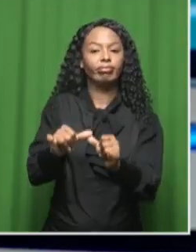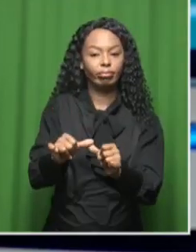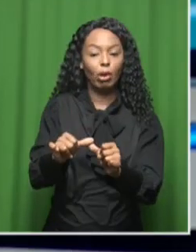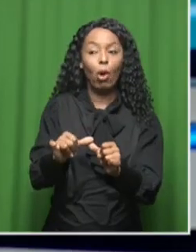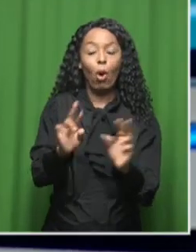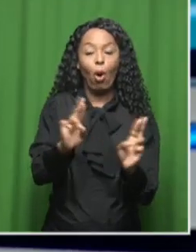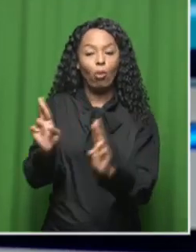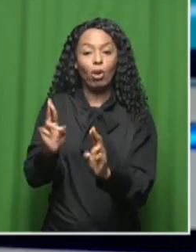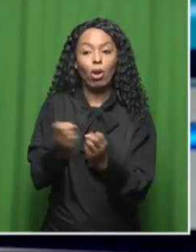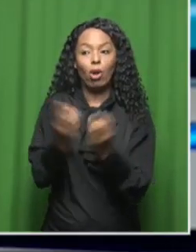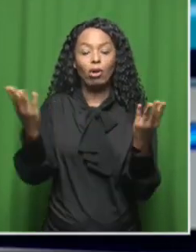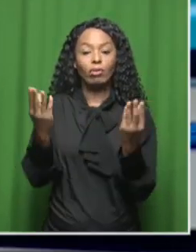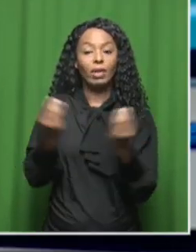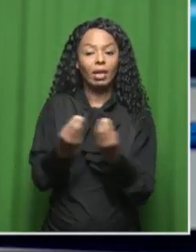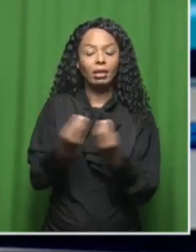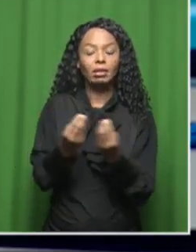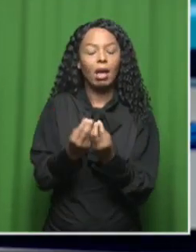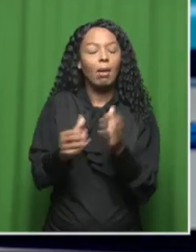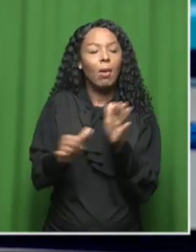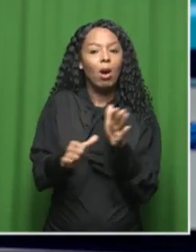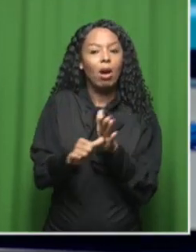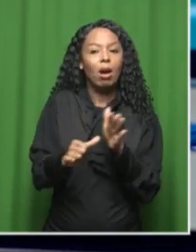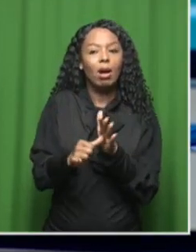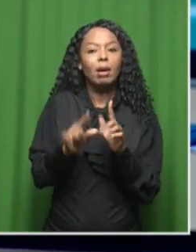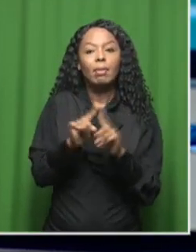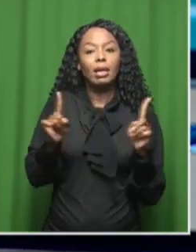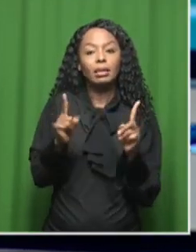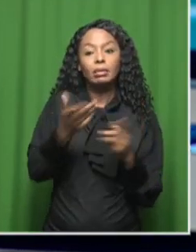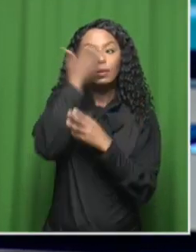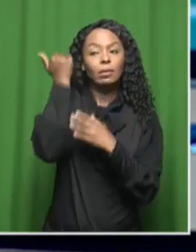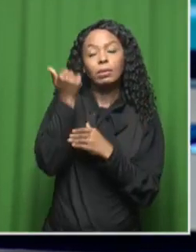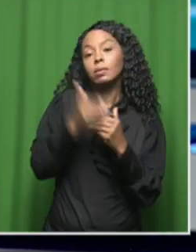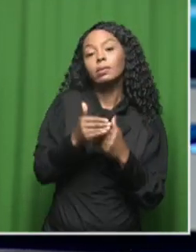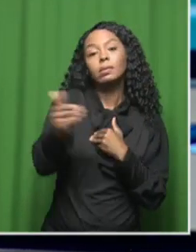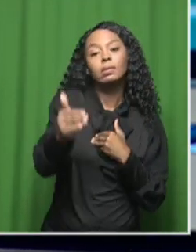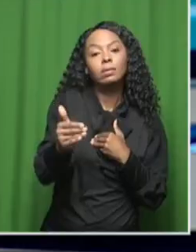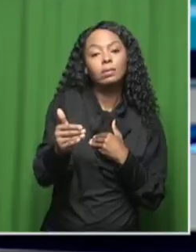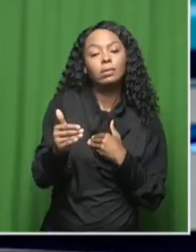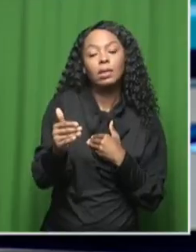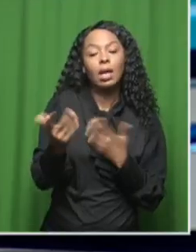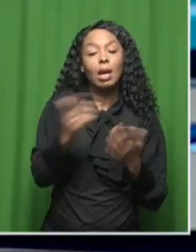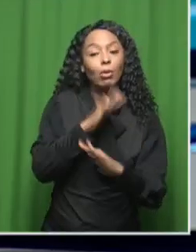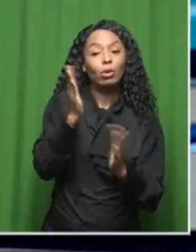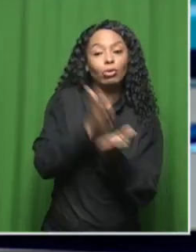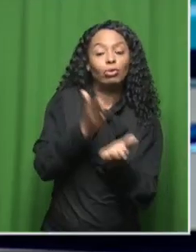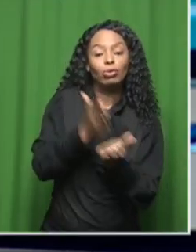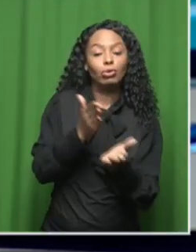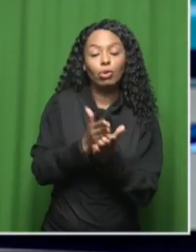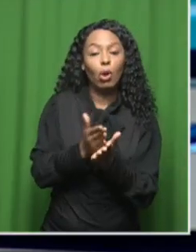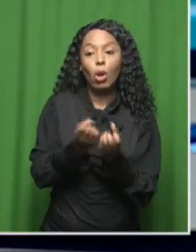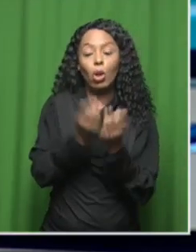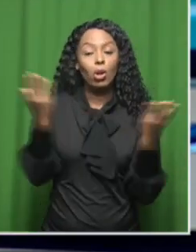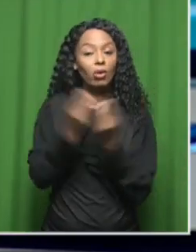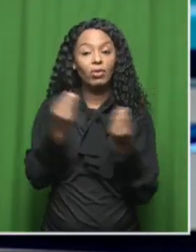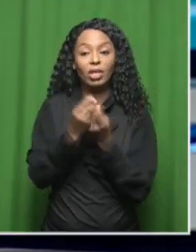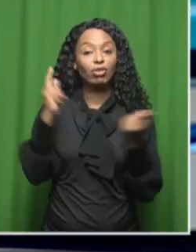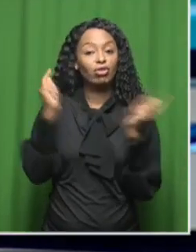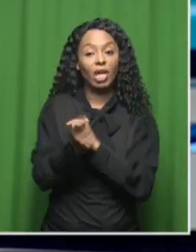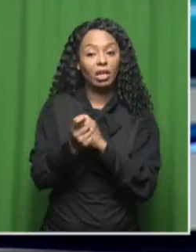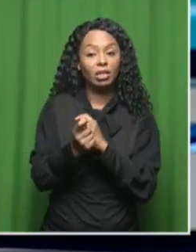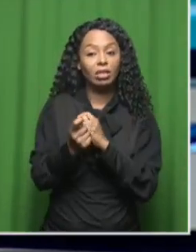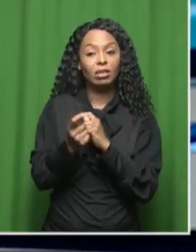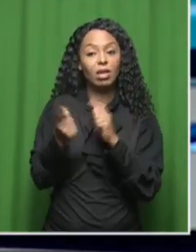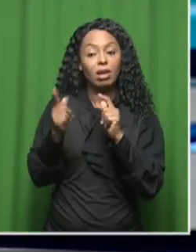lot at stake on this particular one, but how much weight will it hold? I mean, if we look back, I'm not sure that too much has changed since COP28,